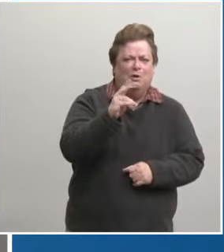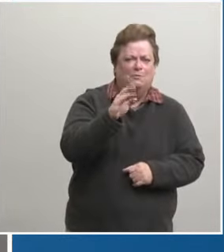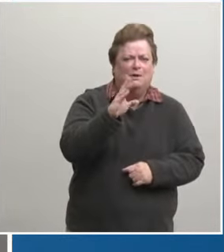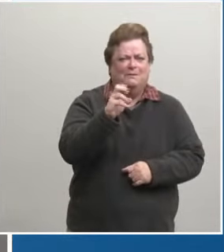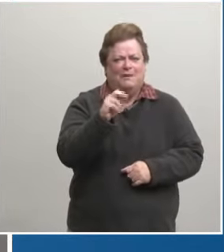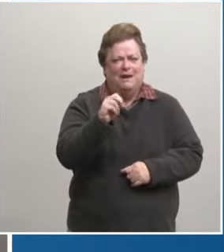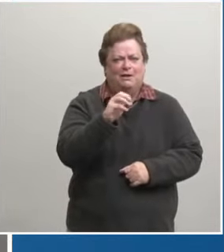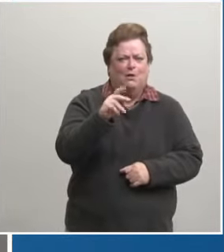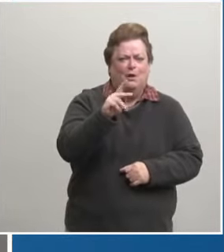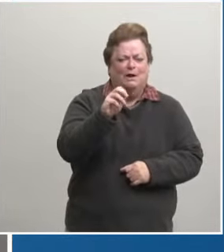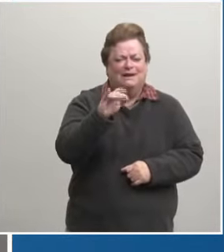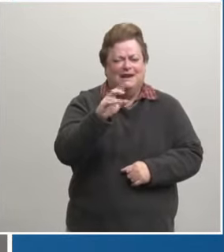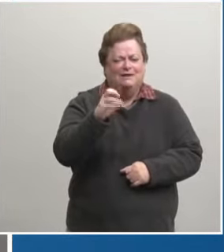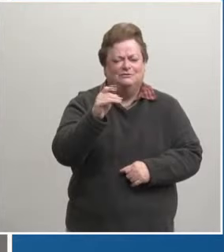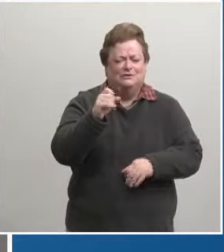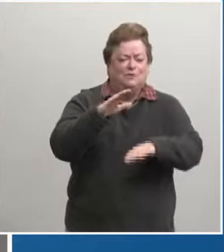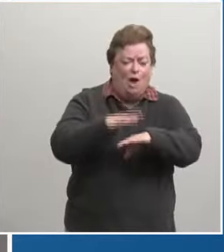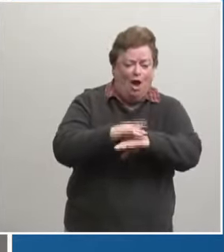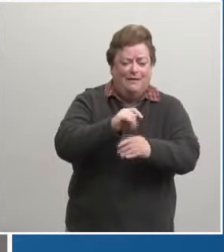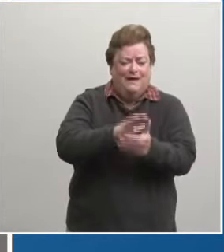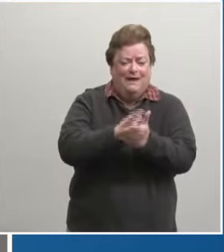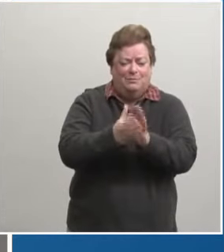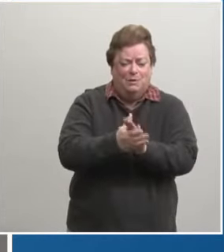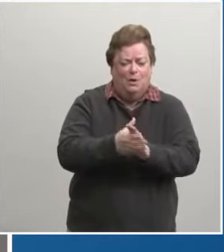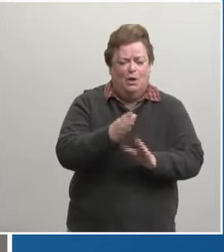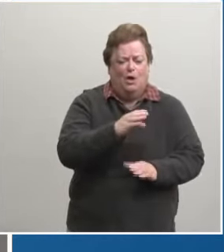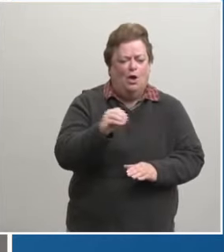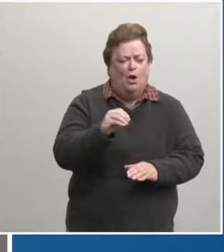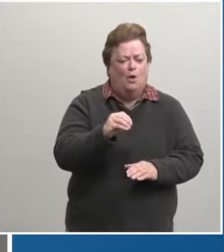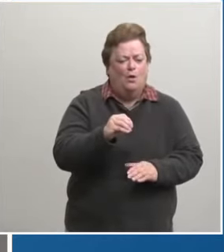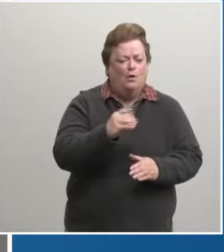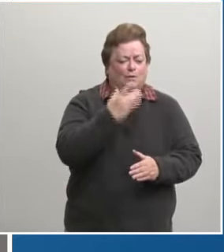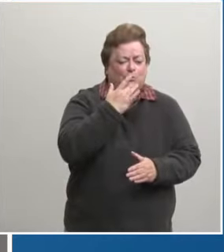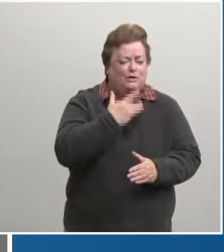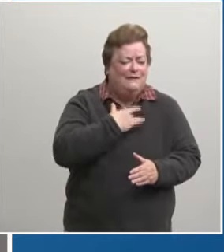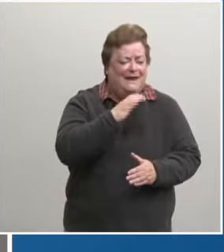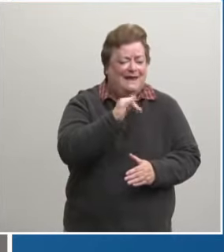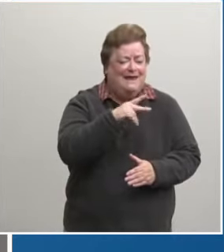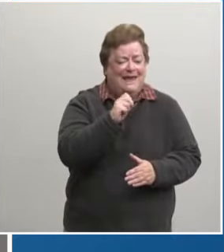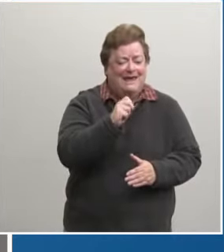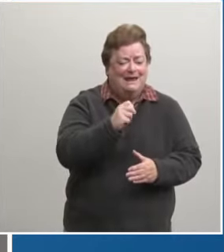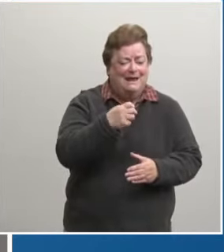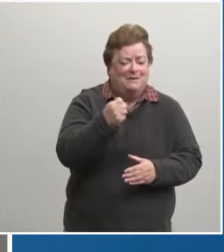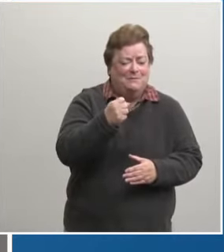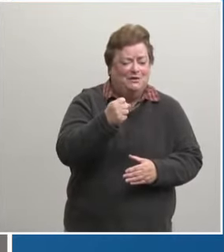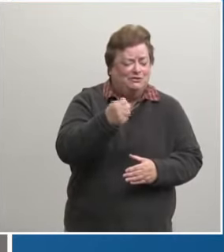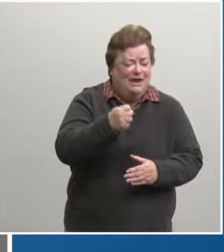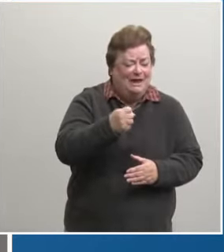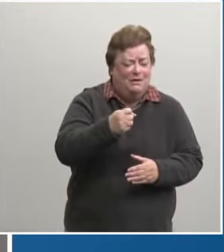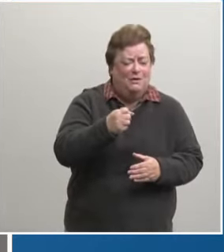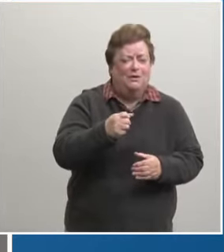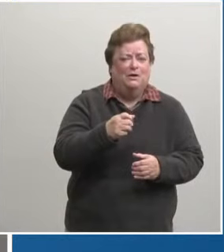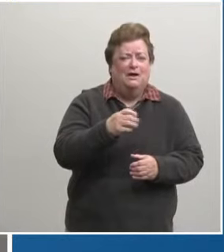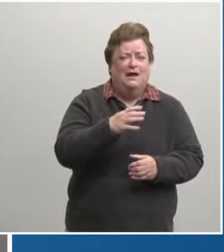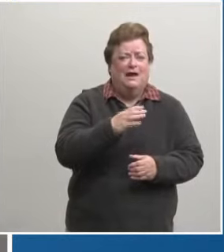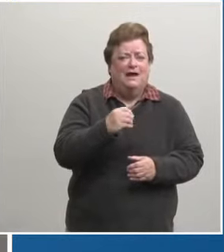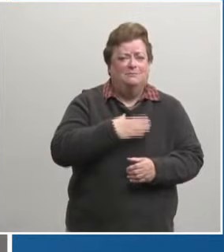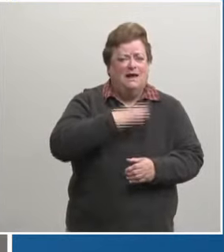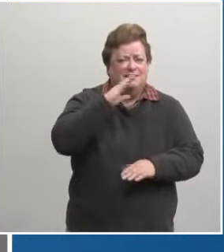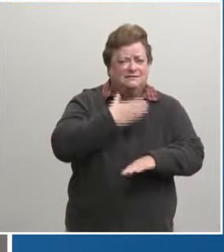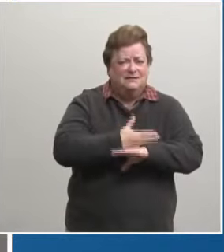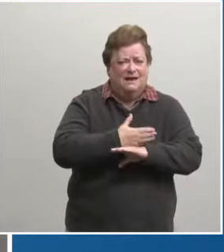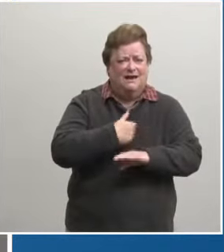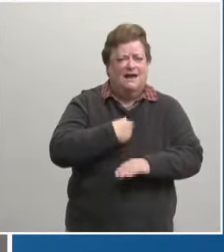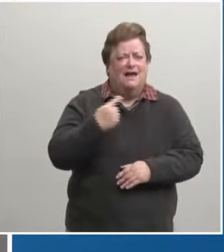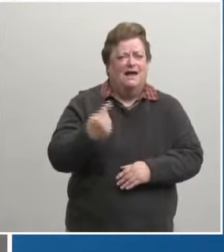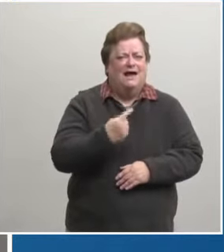or kettle chips on your cheeseburger, or get sprinkles in your birthday cake milkshake? And while my son loves the milkshakes most of all, I've always